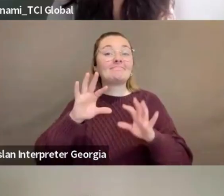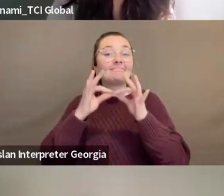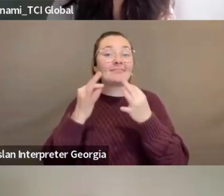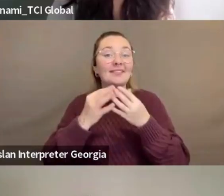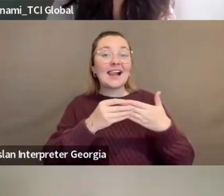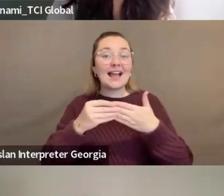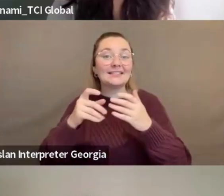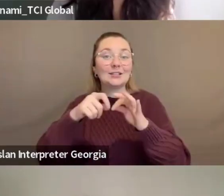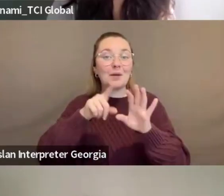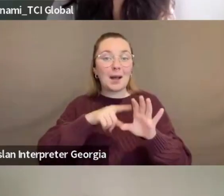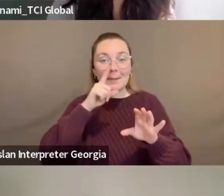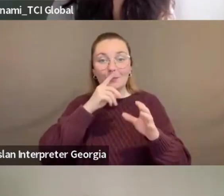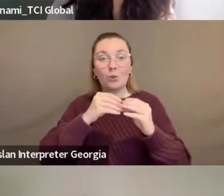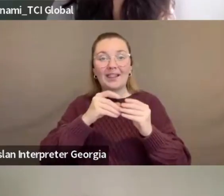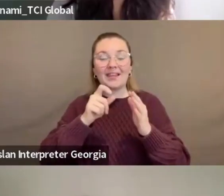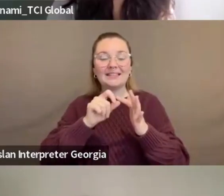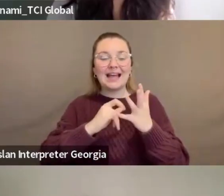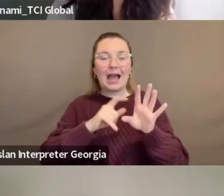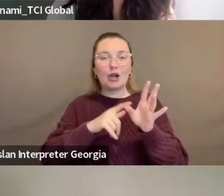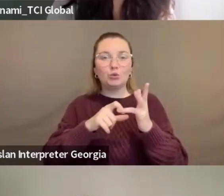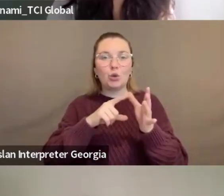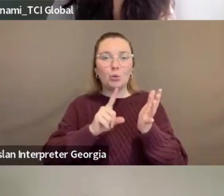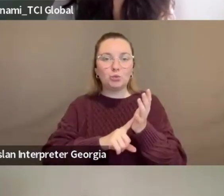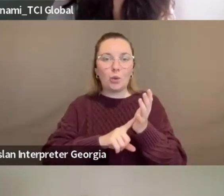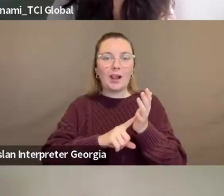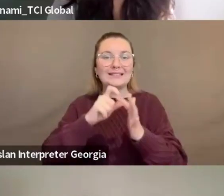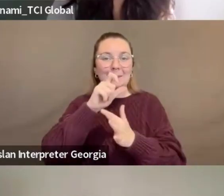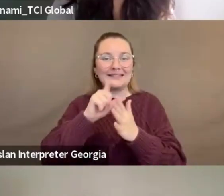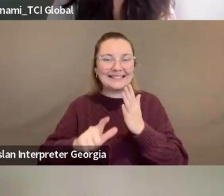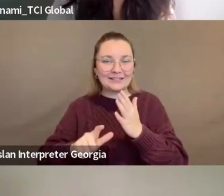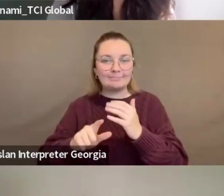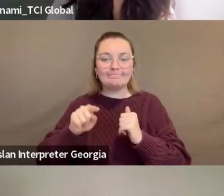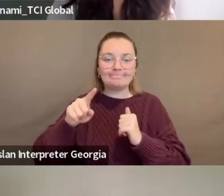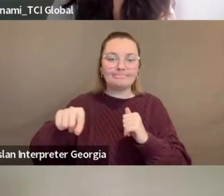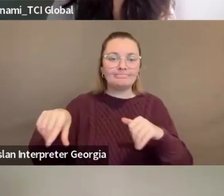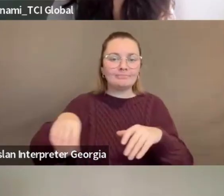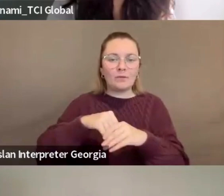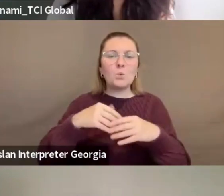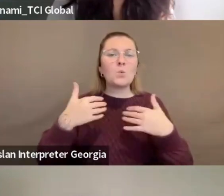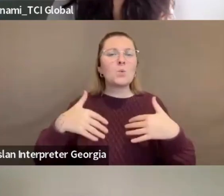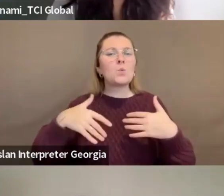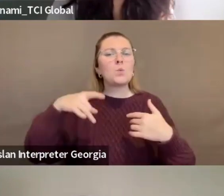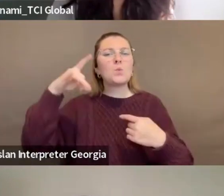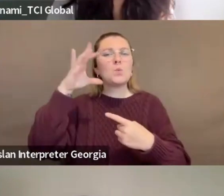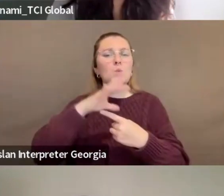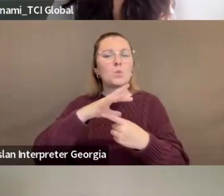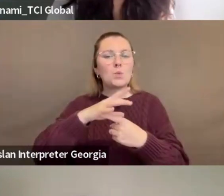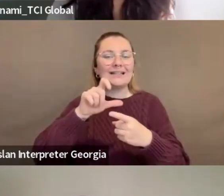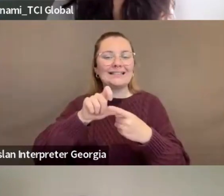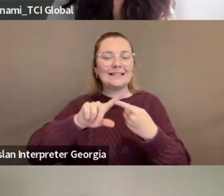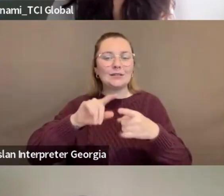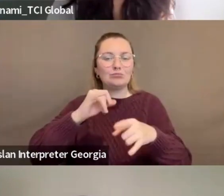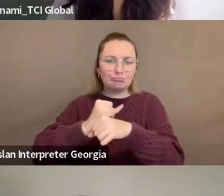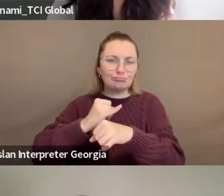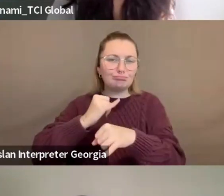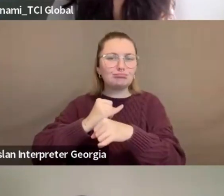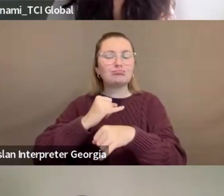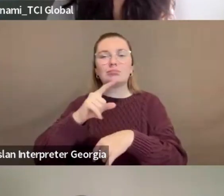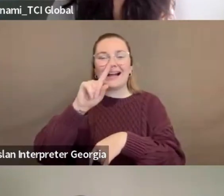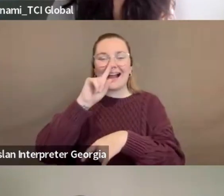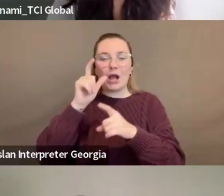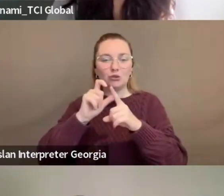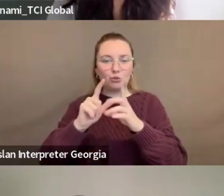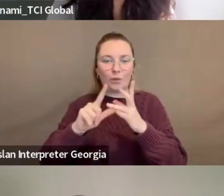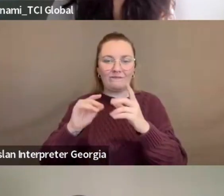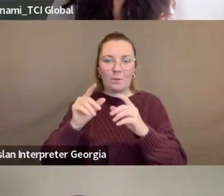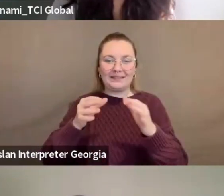led by people with psychosocial disabilities. This contribution is vital because deinstitutionalization cannot be designed from